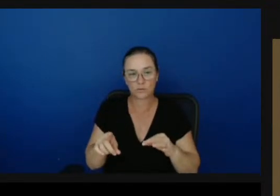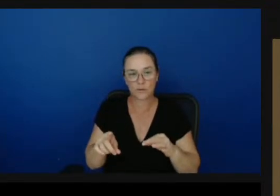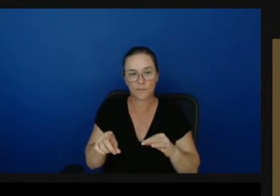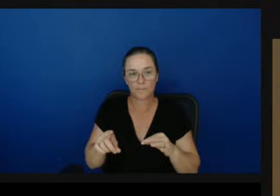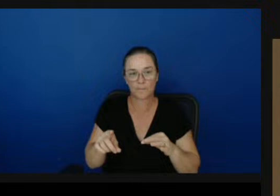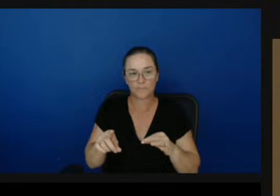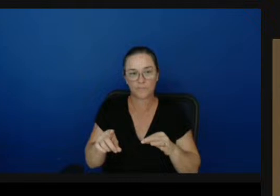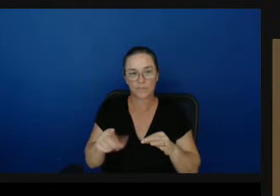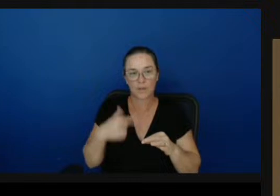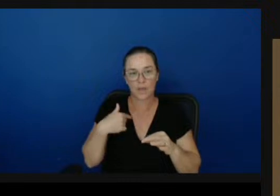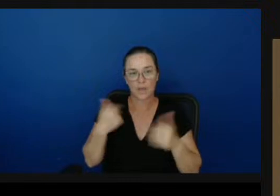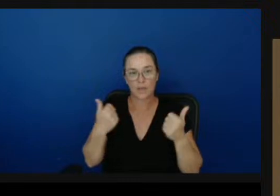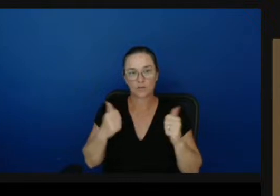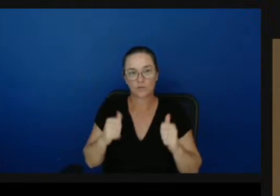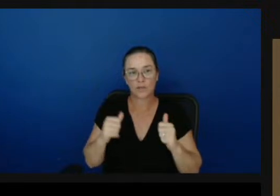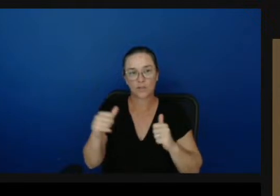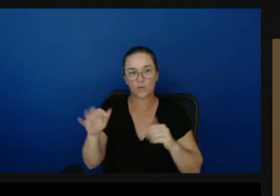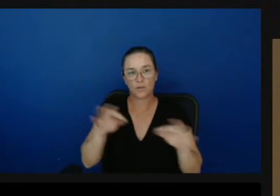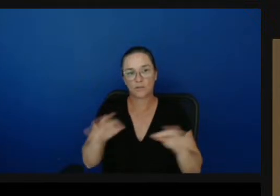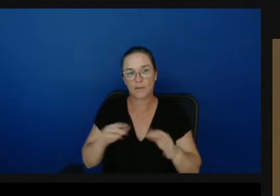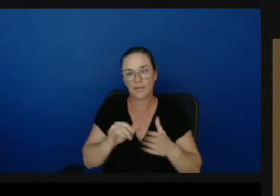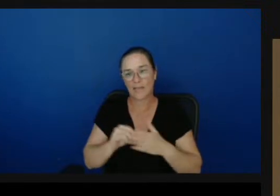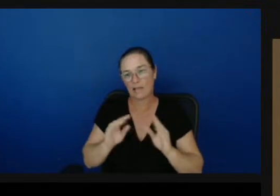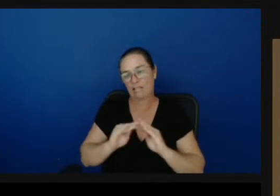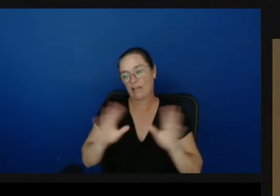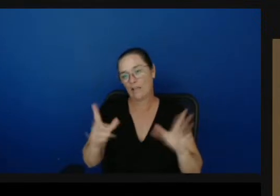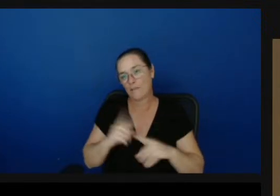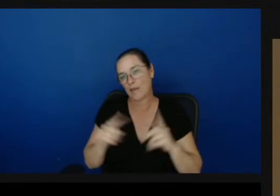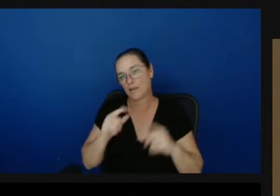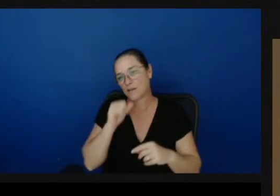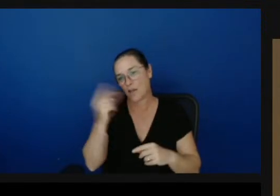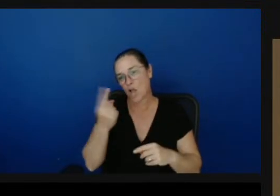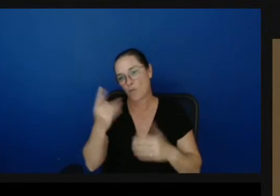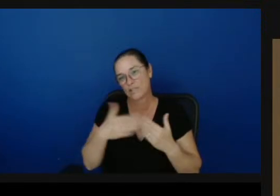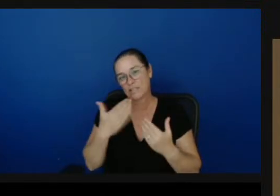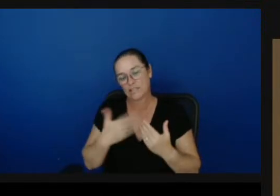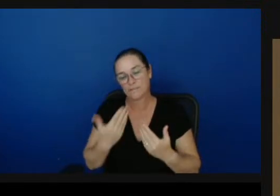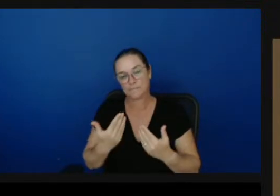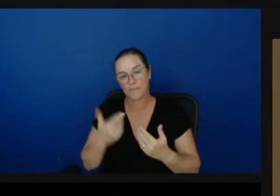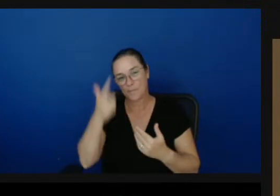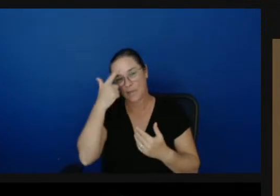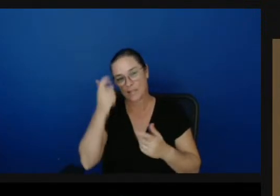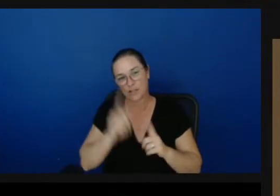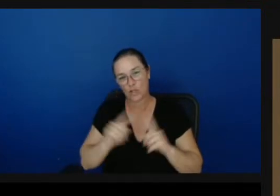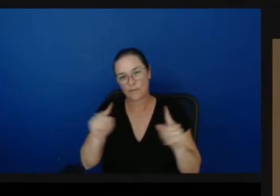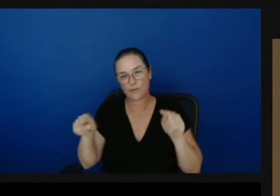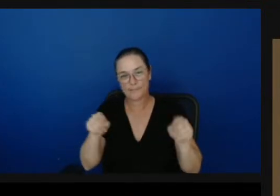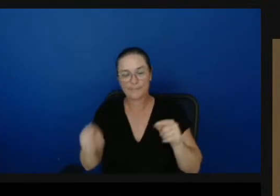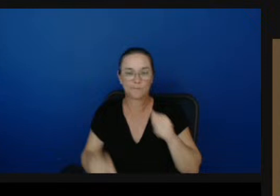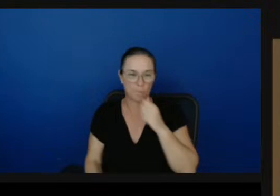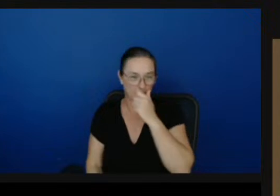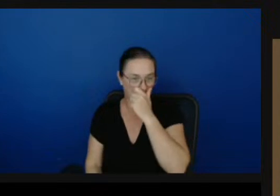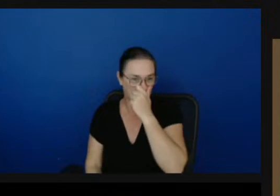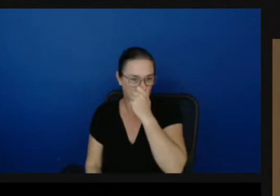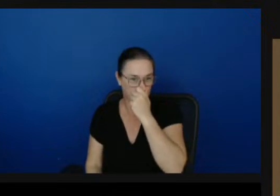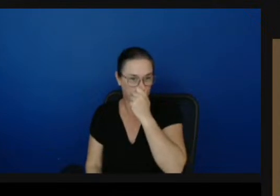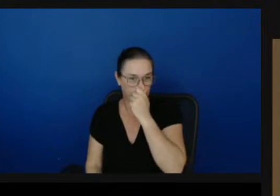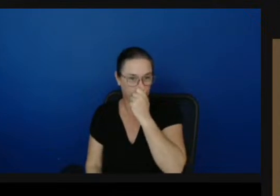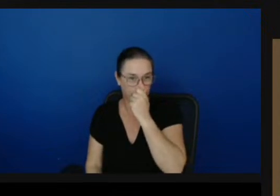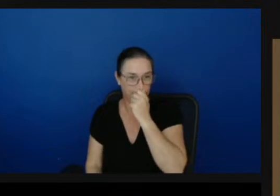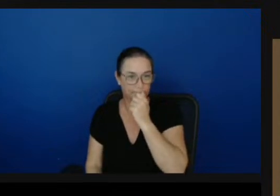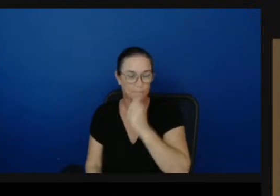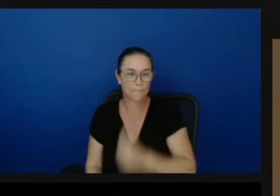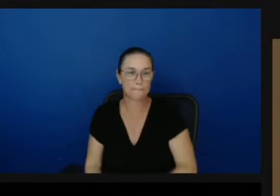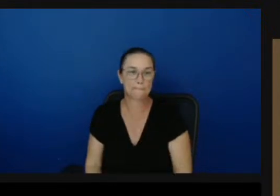try to explain those clearly. It's not always easy to do that, right? Because of those that difference right there. So I'll leave it the discussion there, I